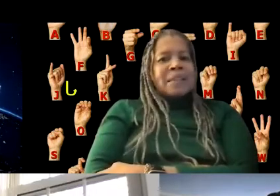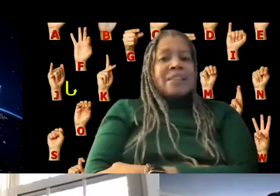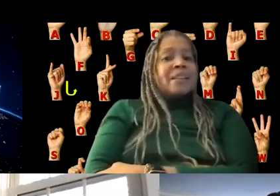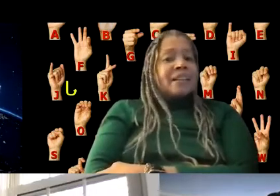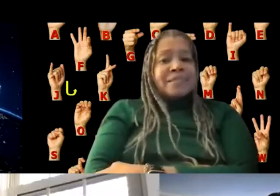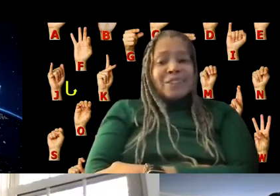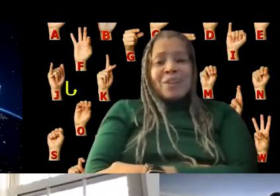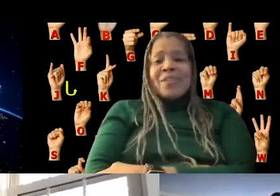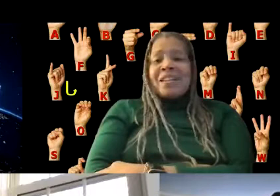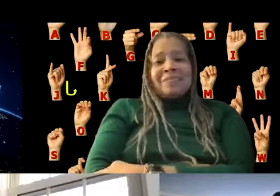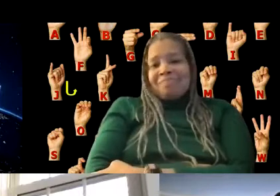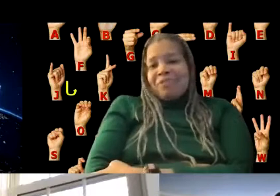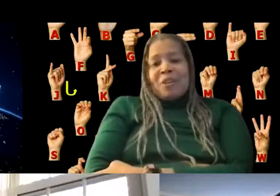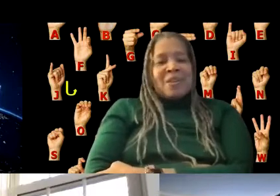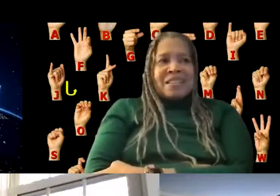statement mean?